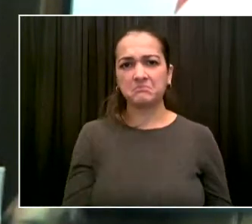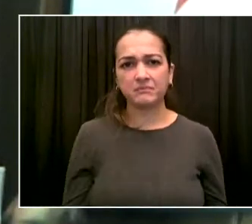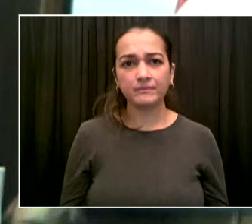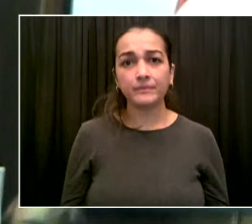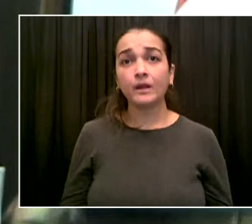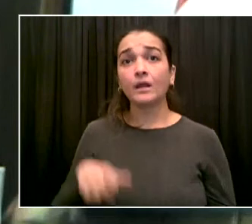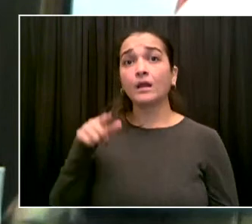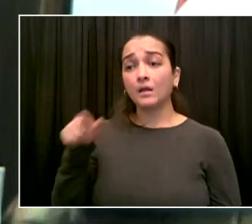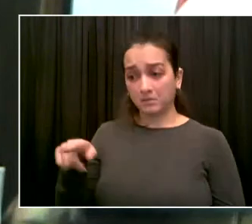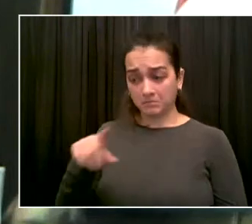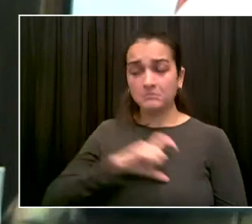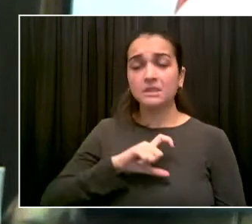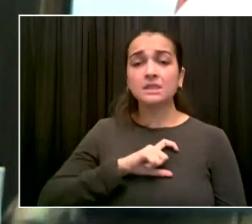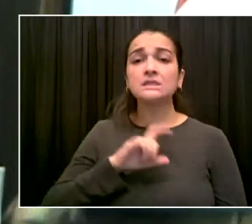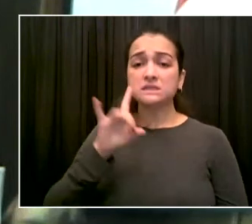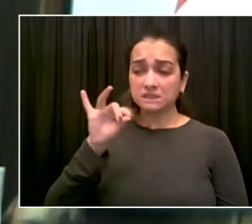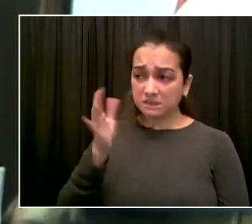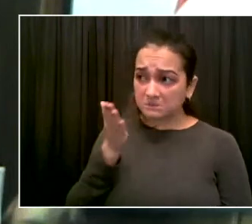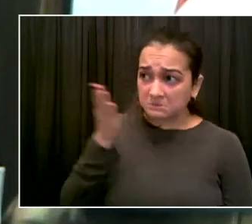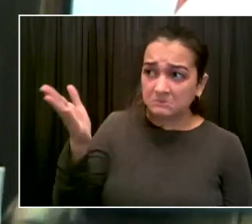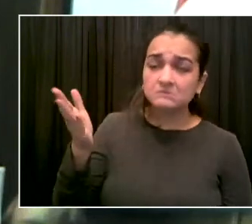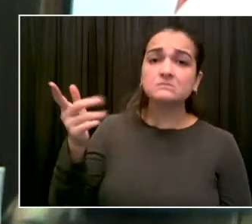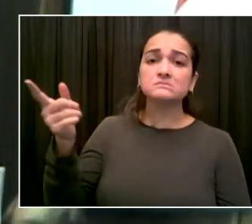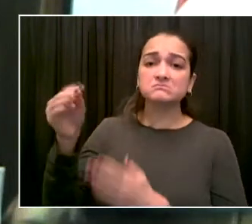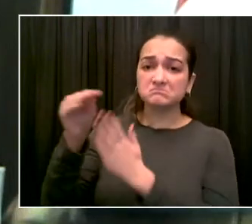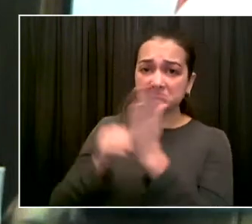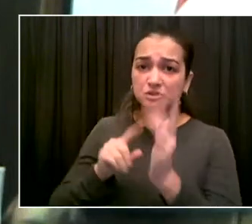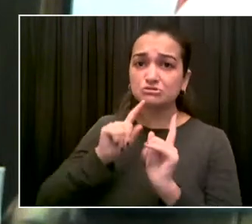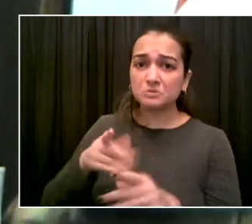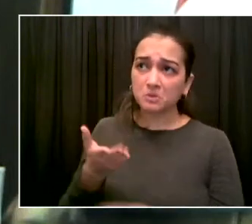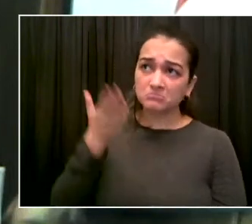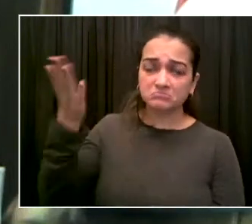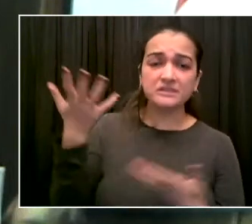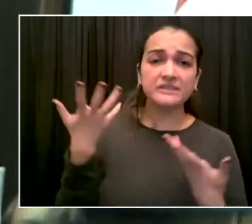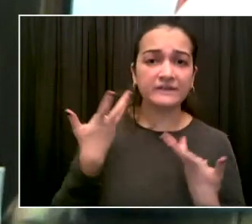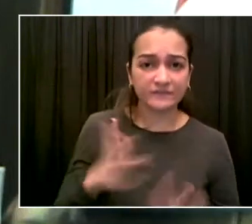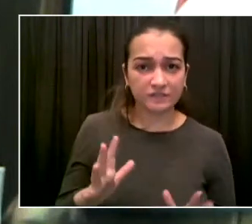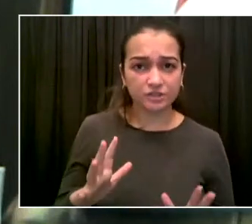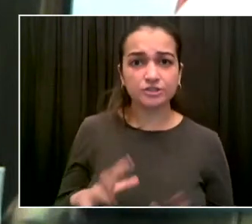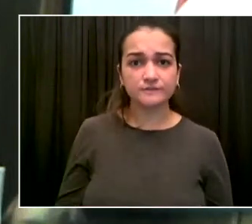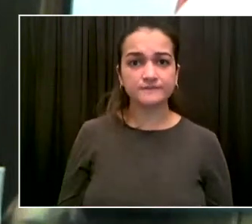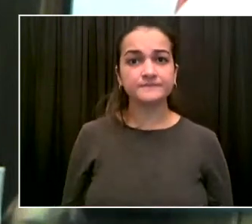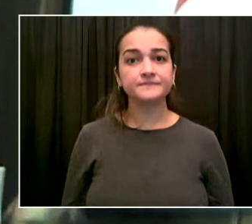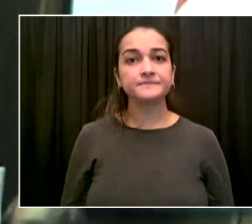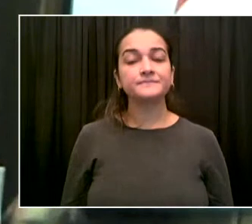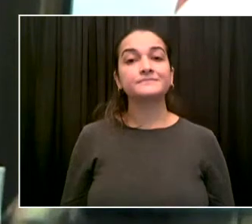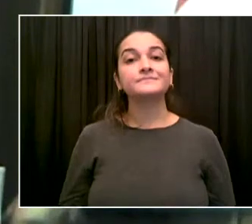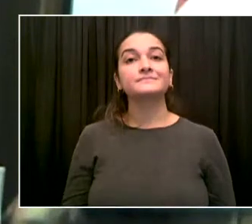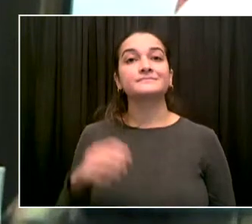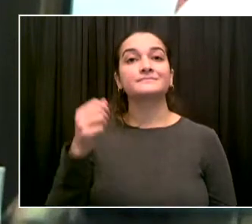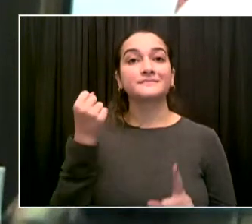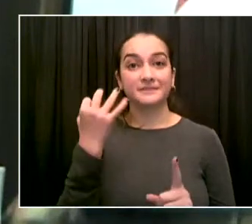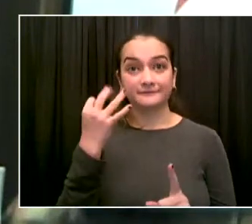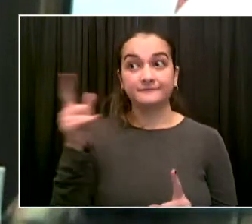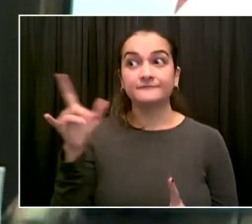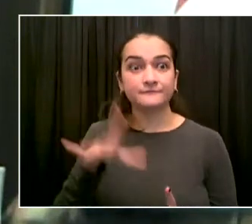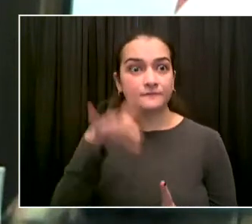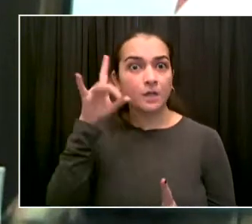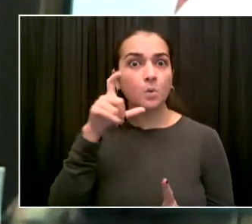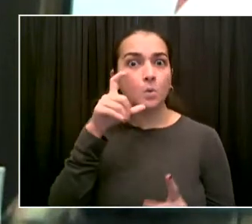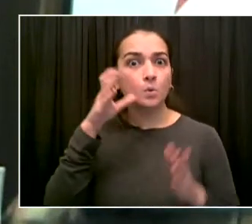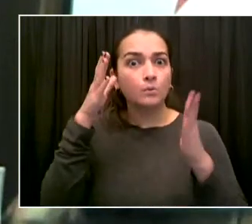under investigation, and should anybody, we find out who it is, we're certainly going to be working with authorities to do all we can. But again, it was over a week